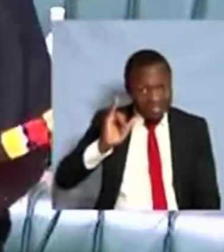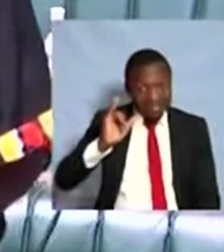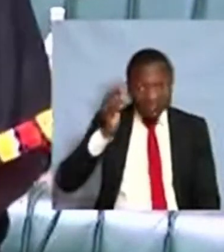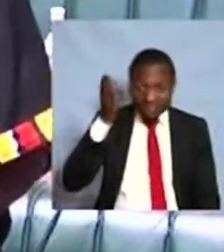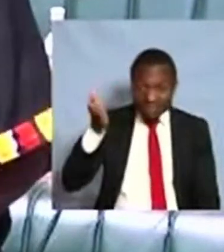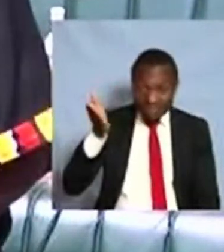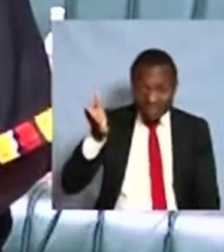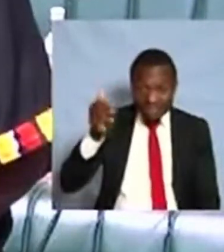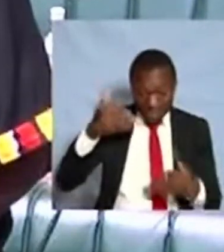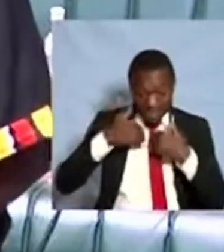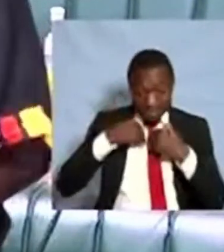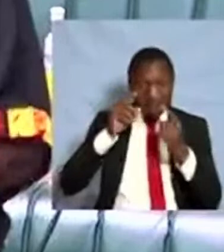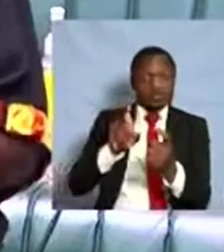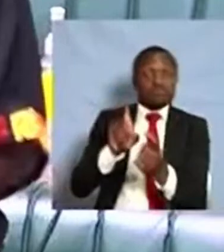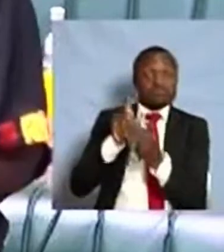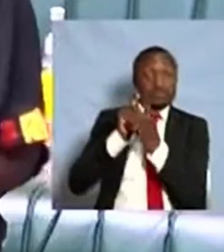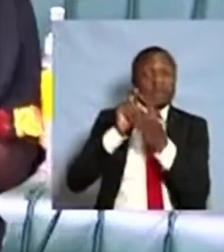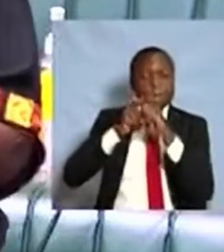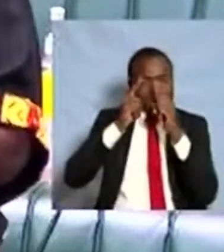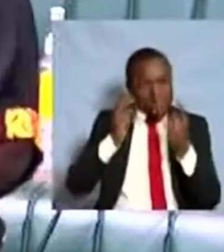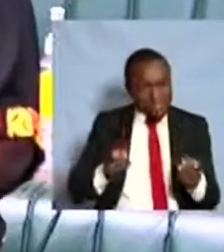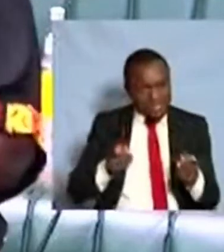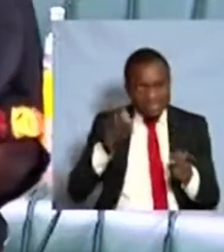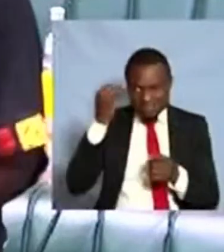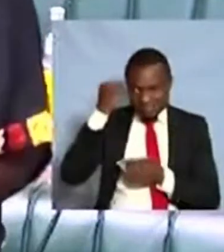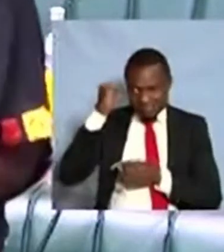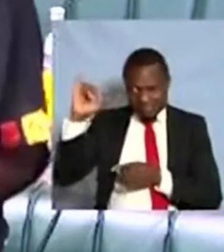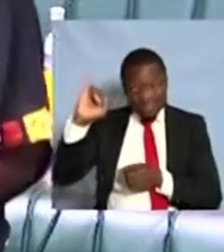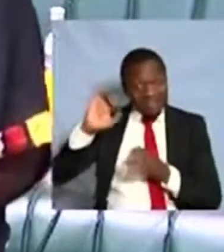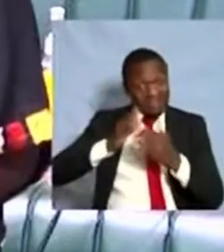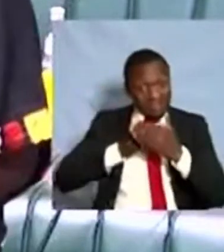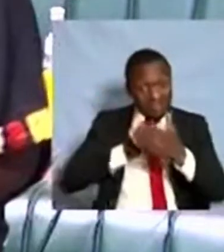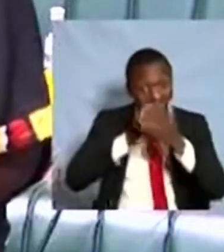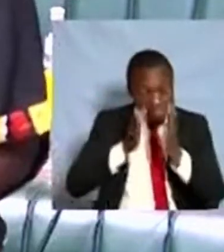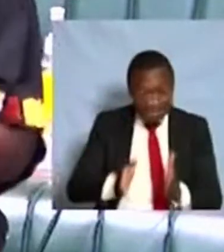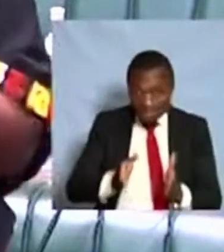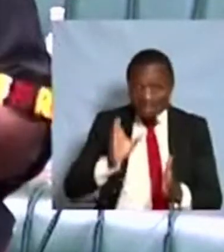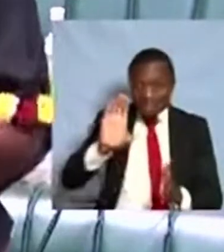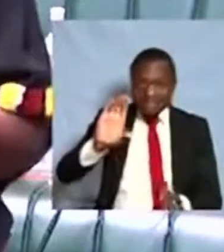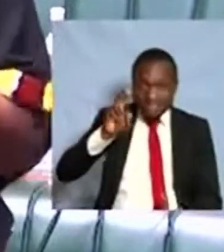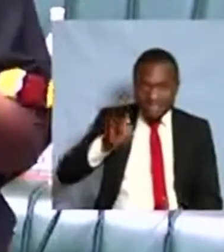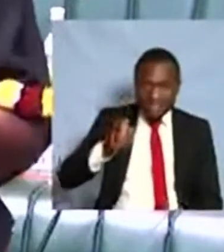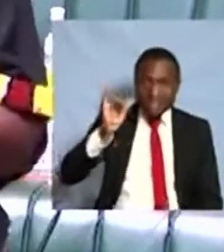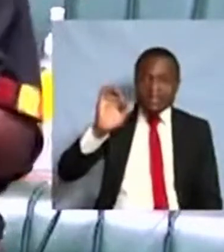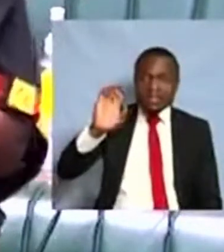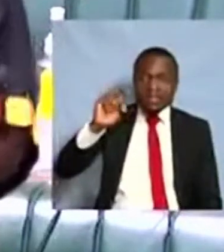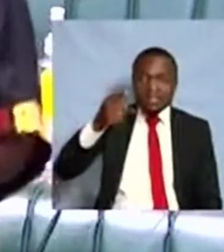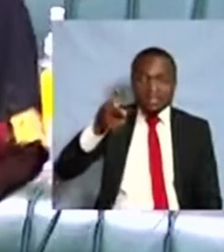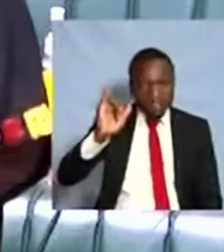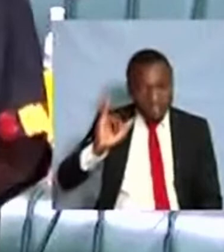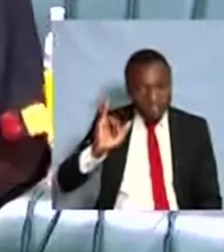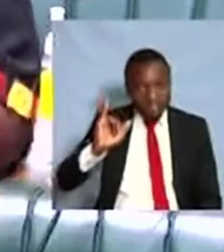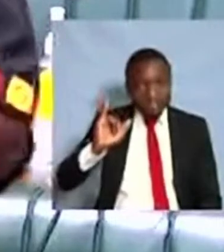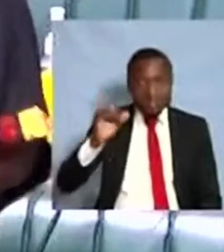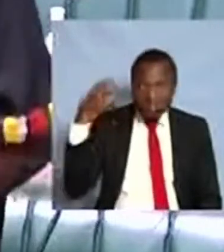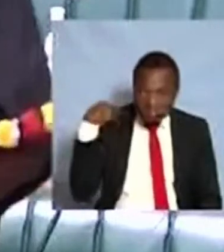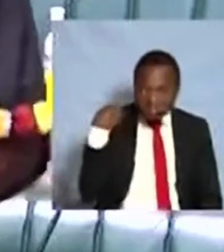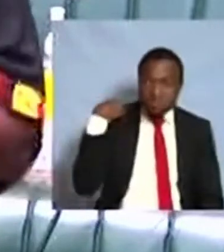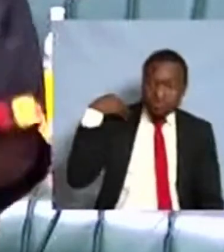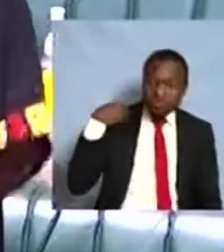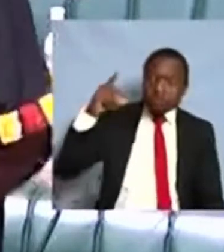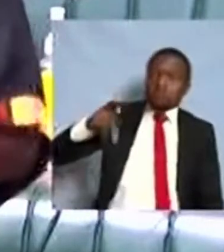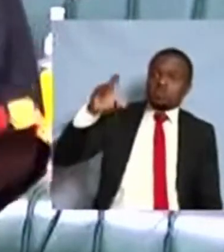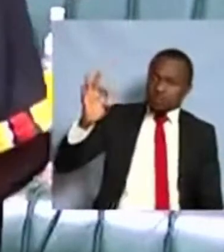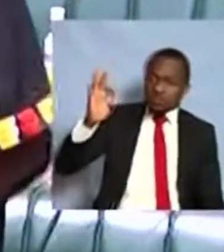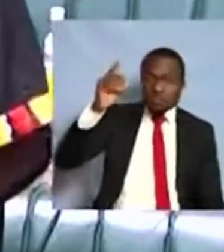had our own challenges. But imagine as a leader of Chiengi, I keep on reminding PF and UPN